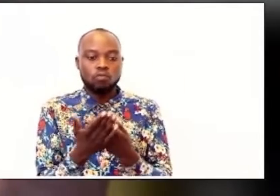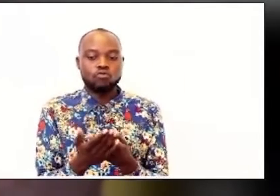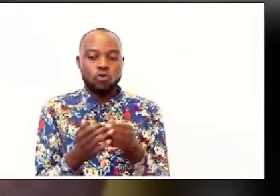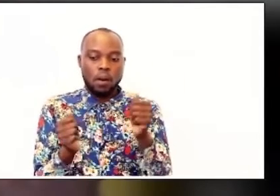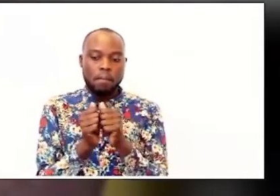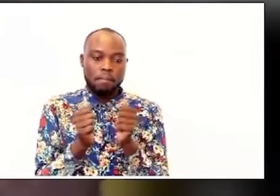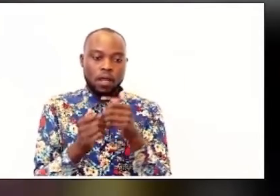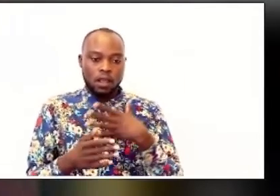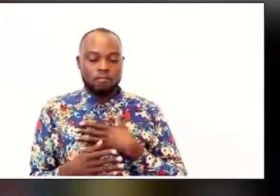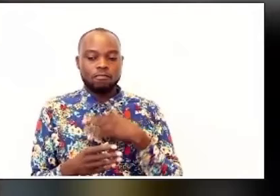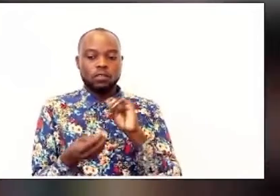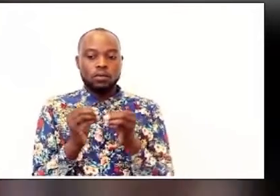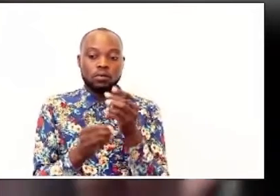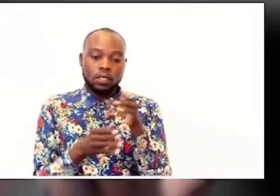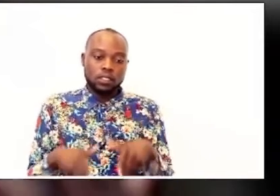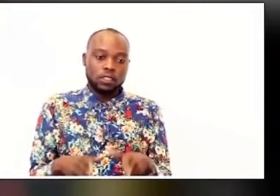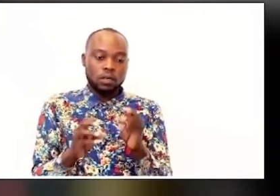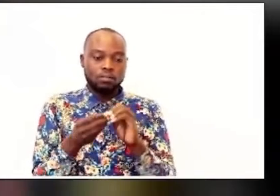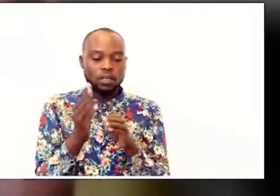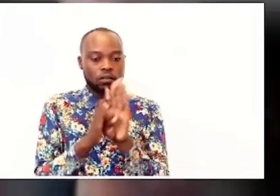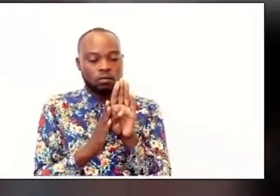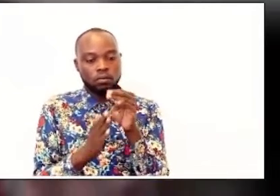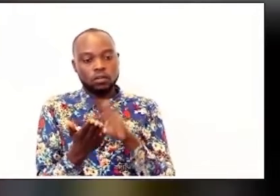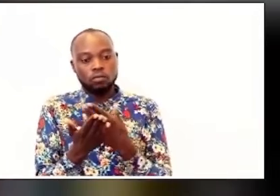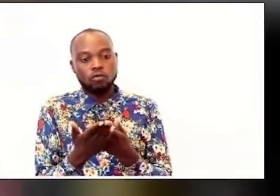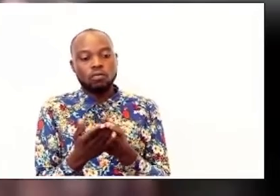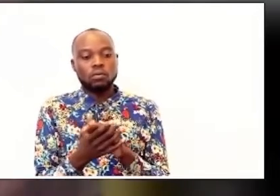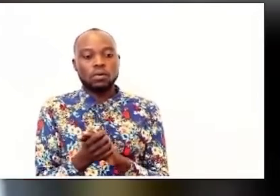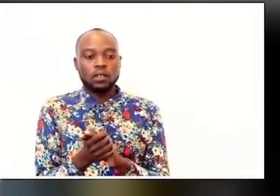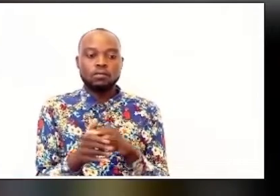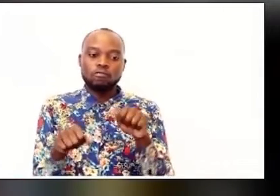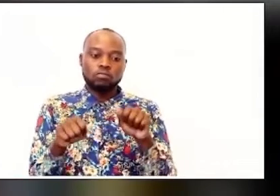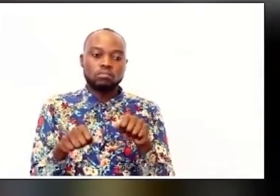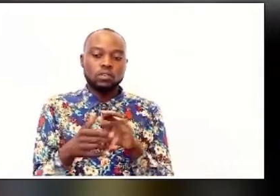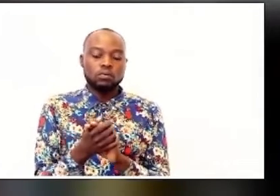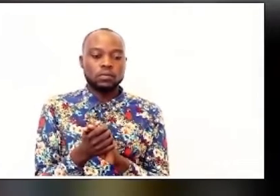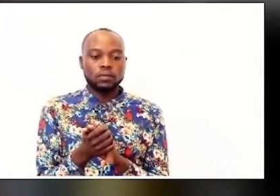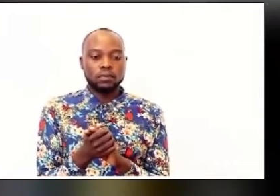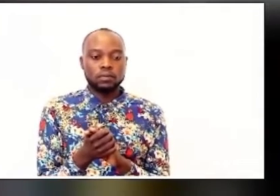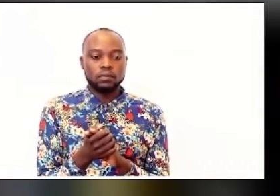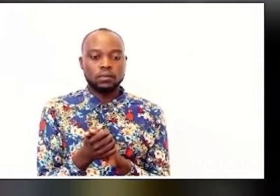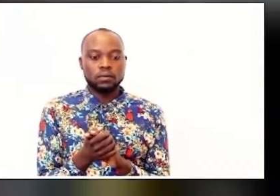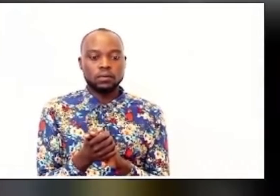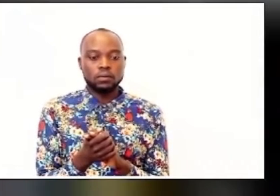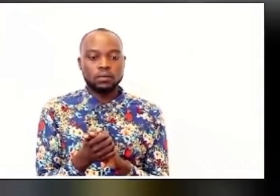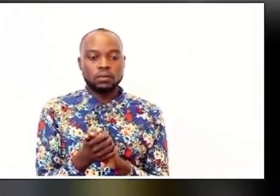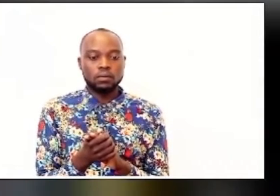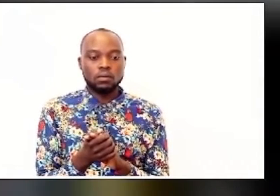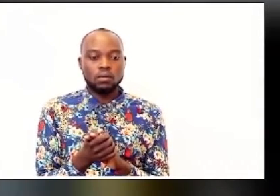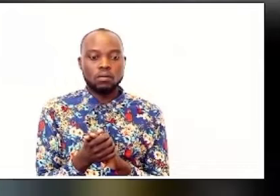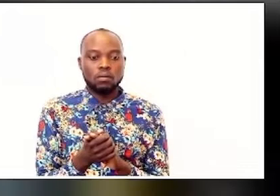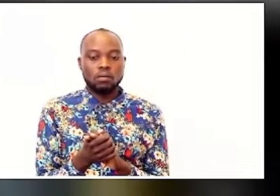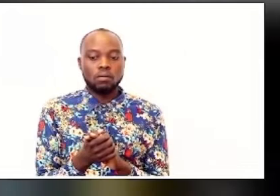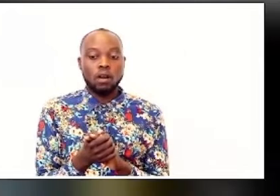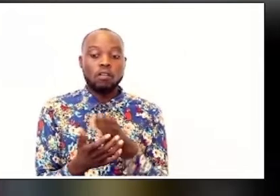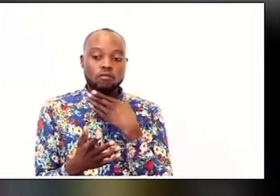have actually subsidized their development because they polluted without facing the cost of doing so. And so in order to fight climate